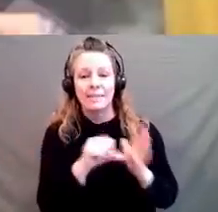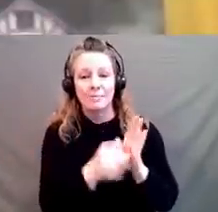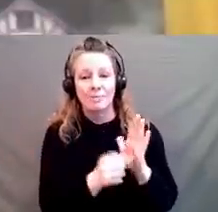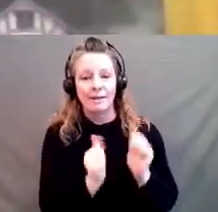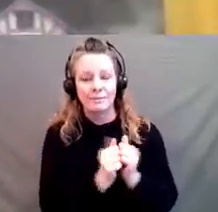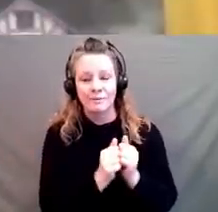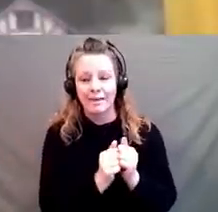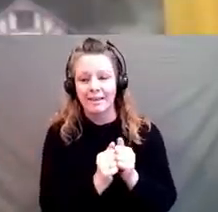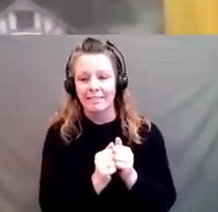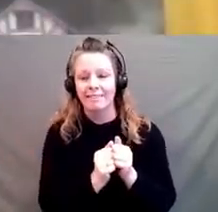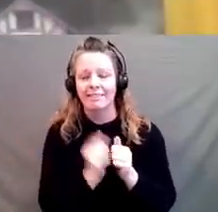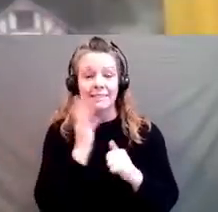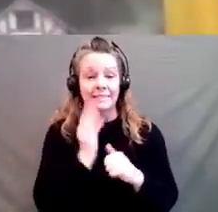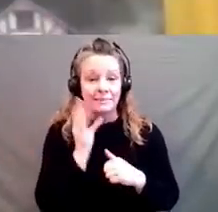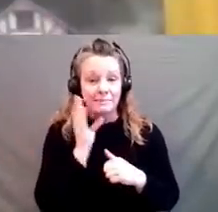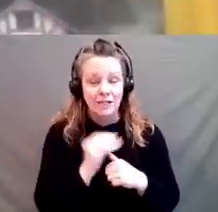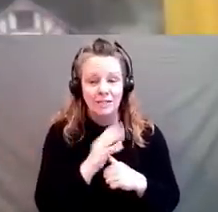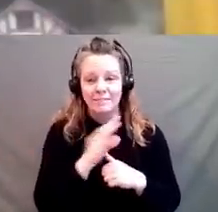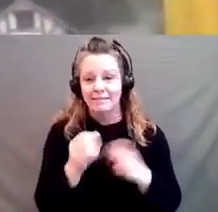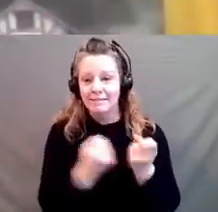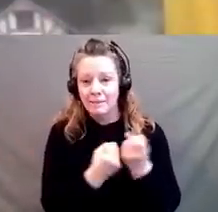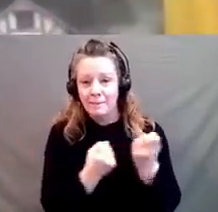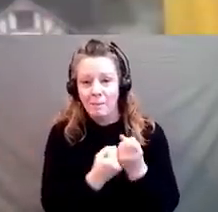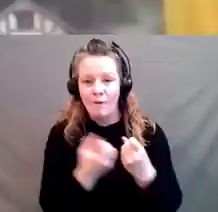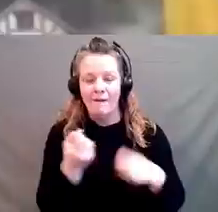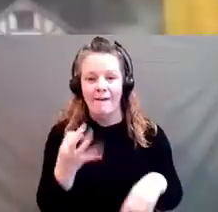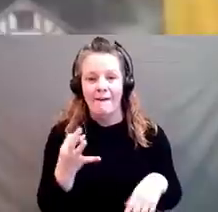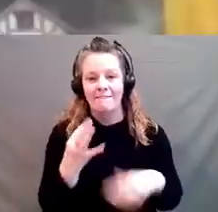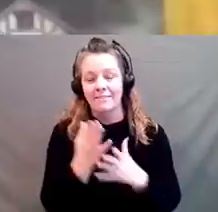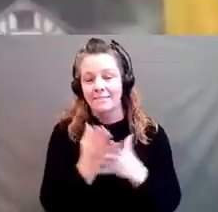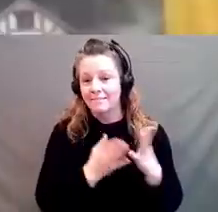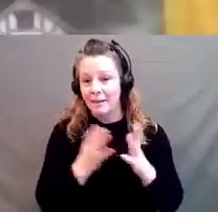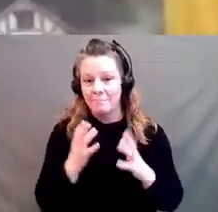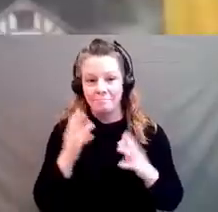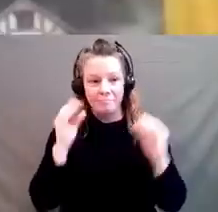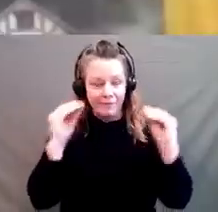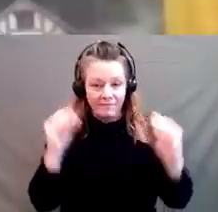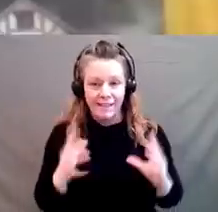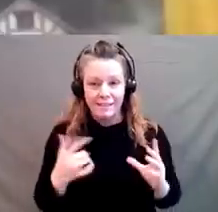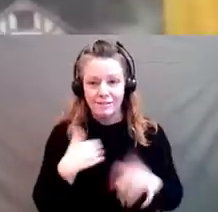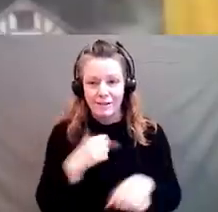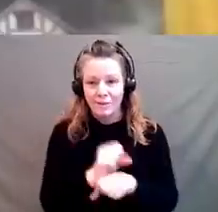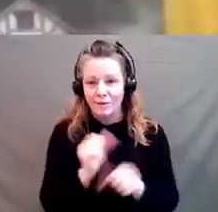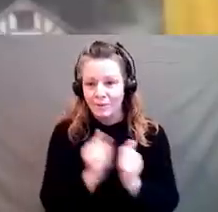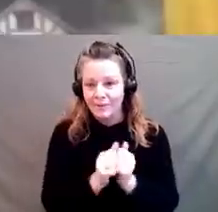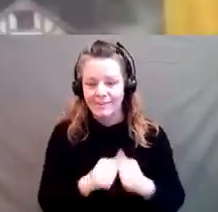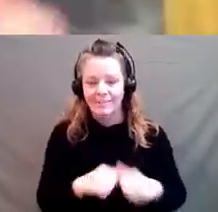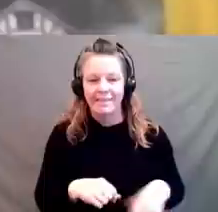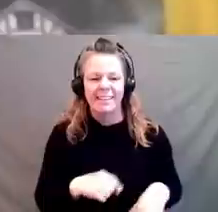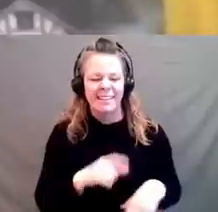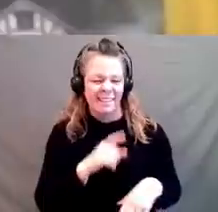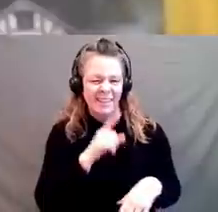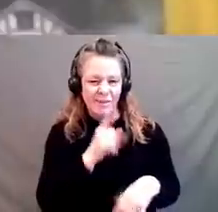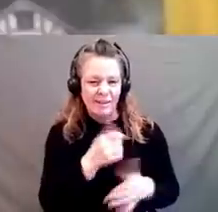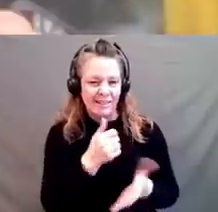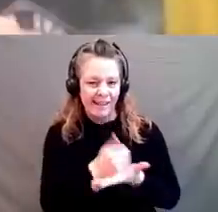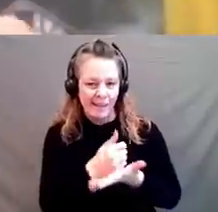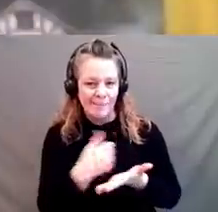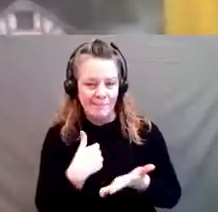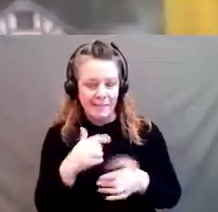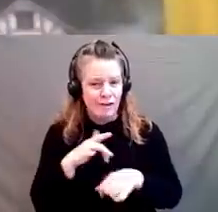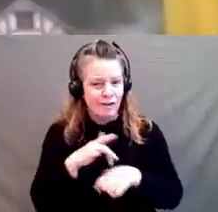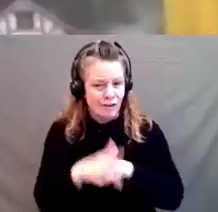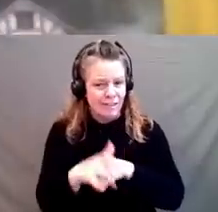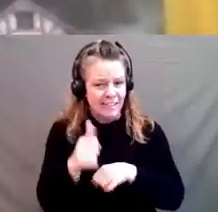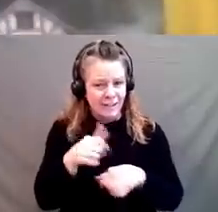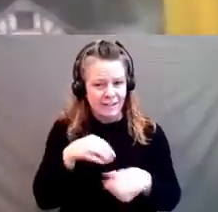how the experience and the support of some of the professors I work with that really helped me. Early on in the program, I had